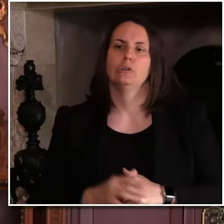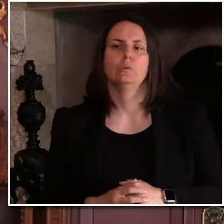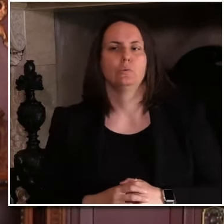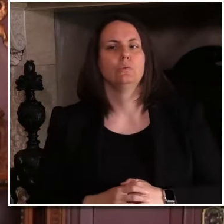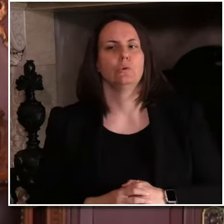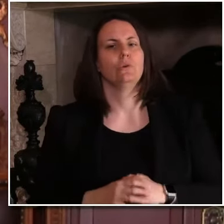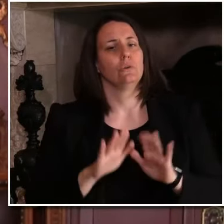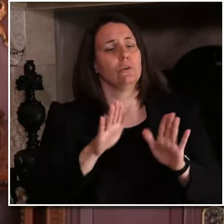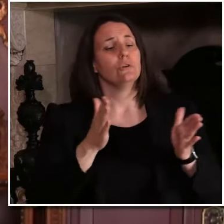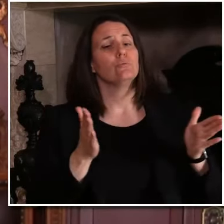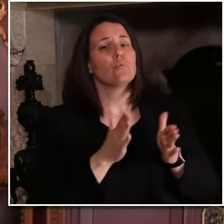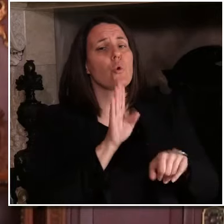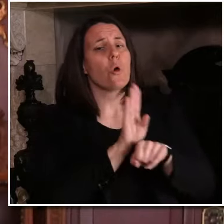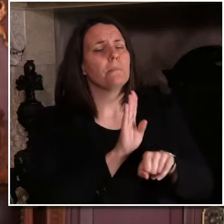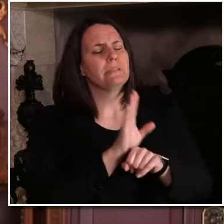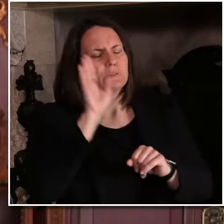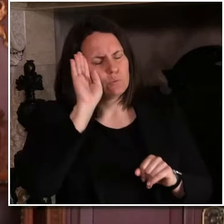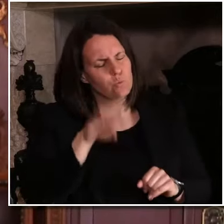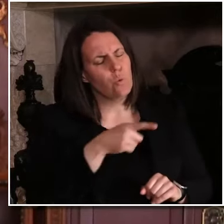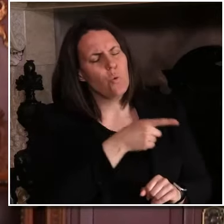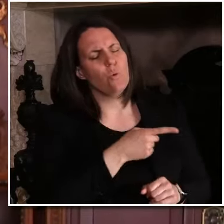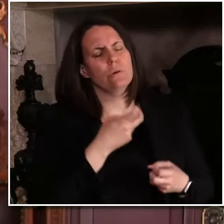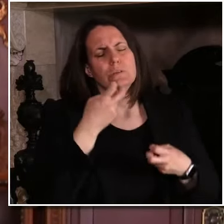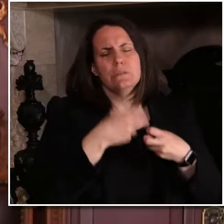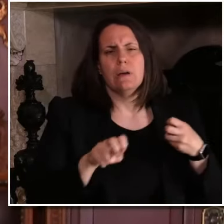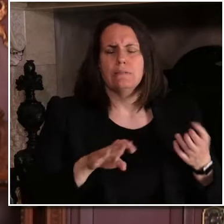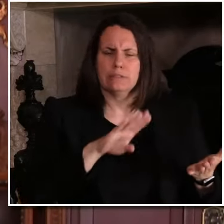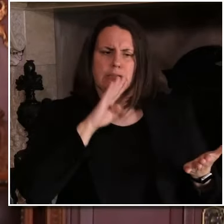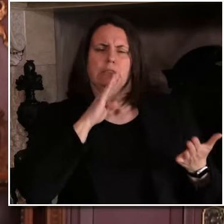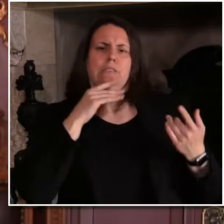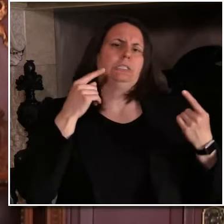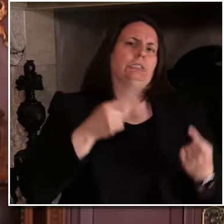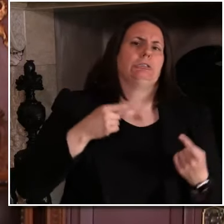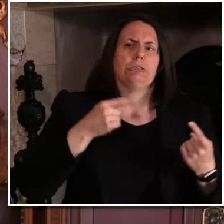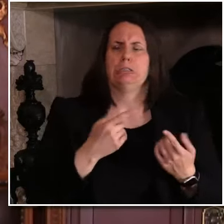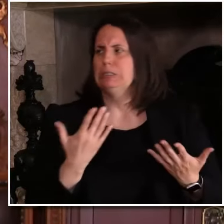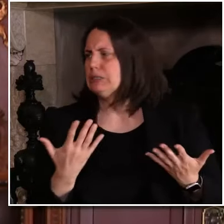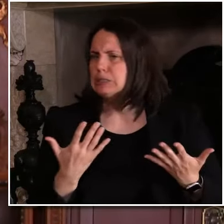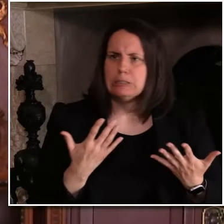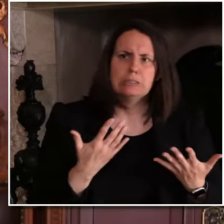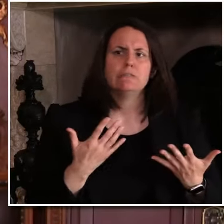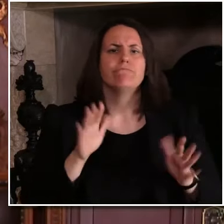sure that people get the resources they need through workers'